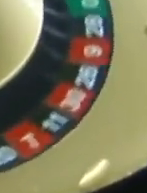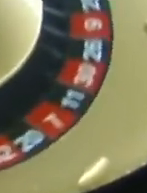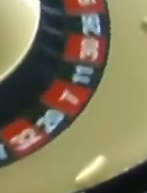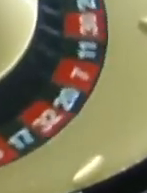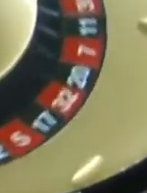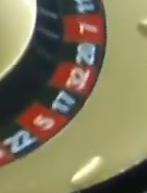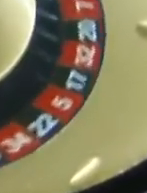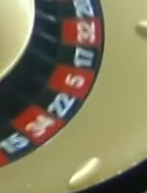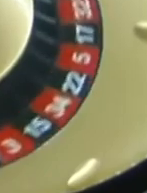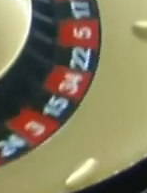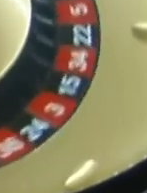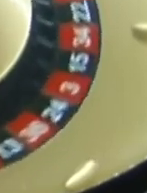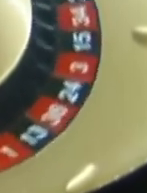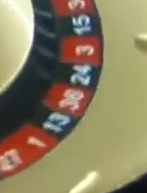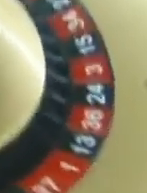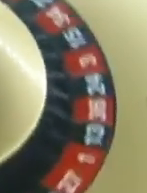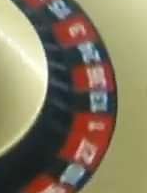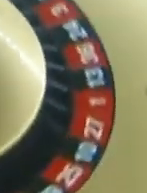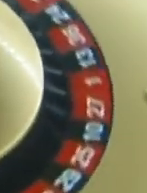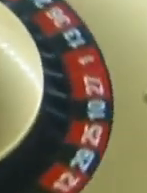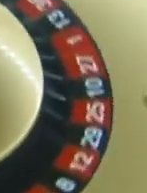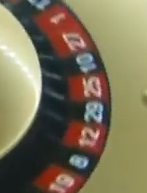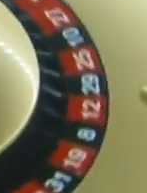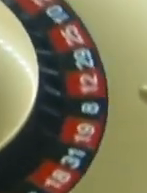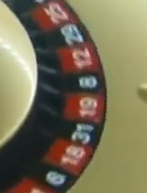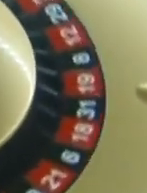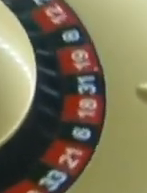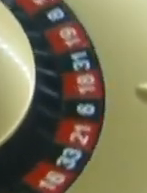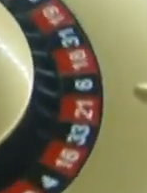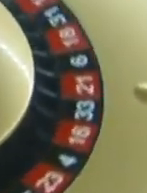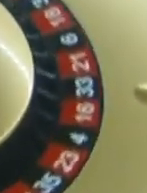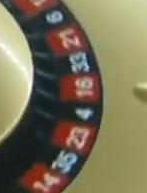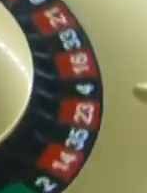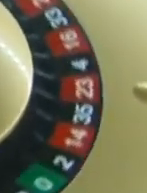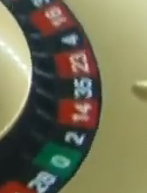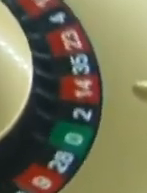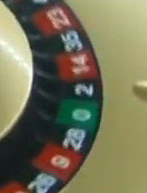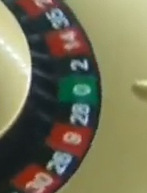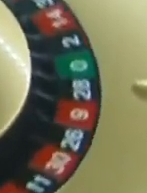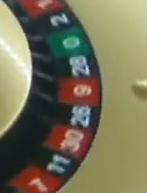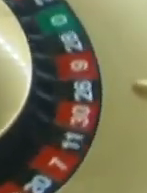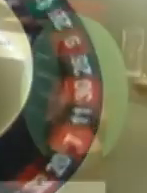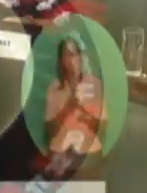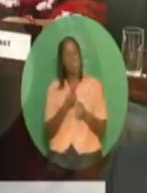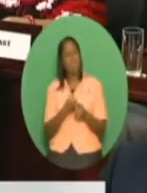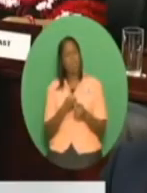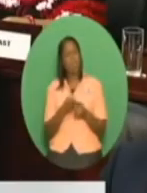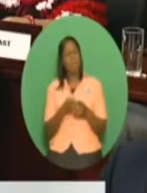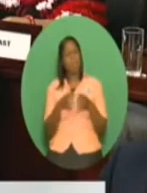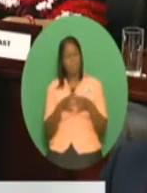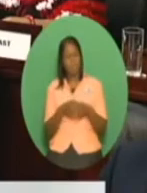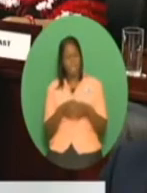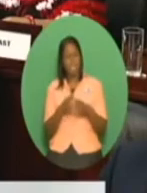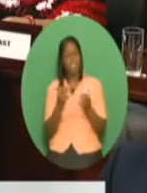collect $36 million. In total, government is supposed to collect around $100 million. For